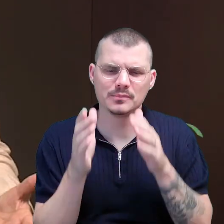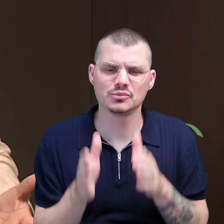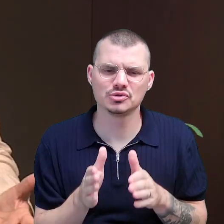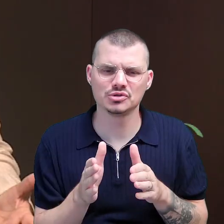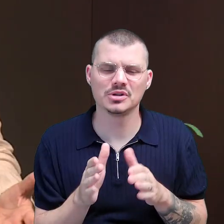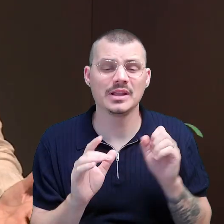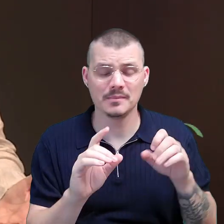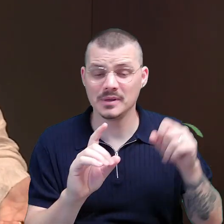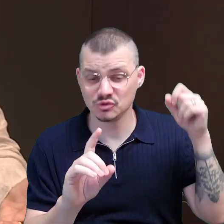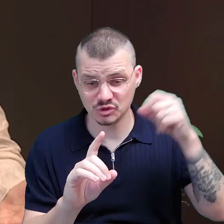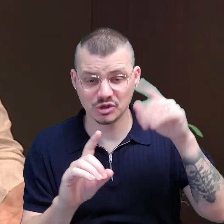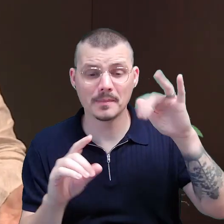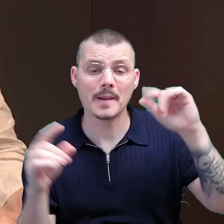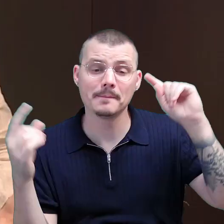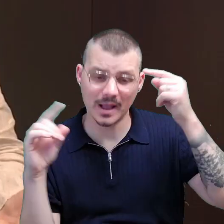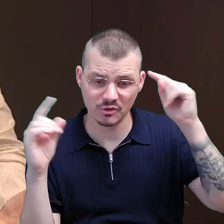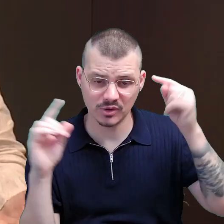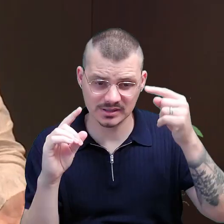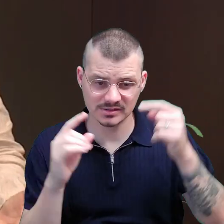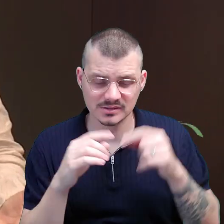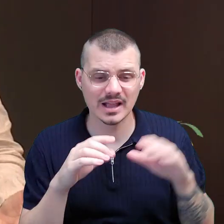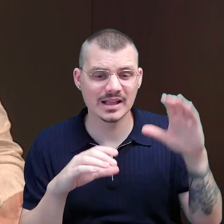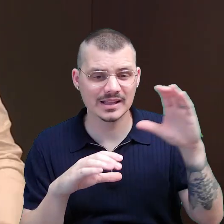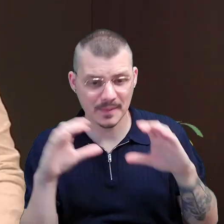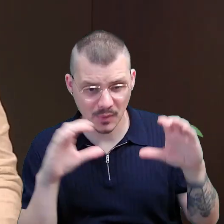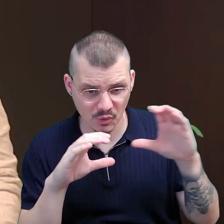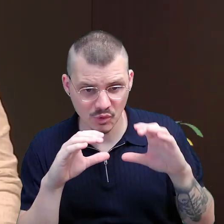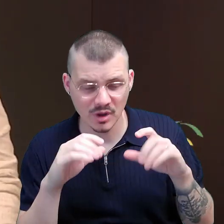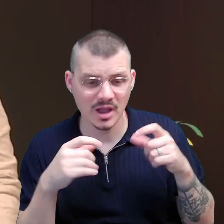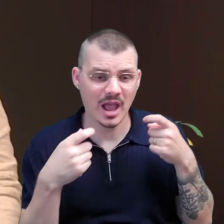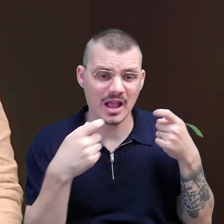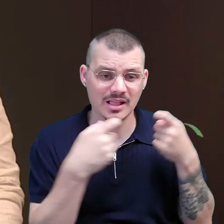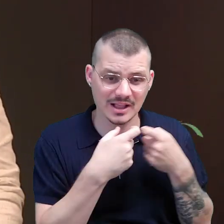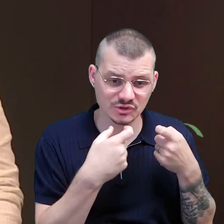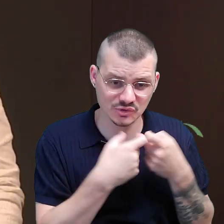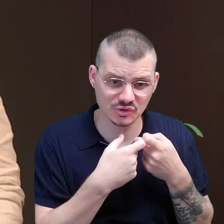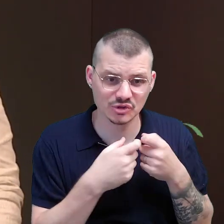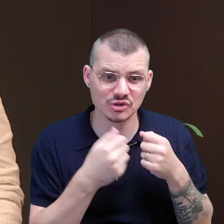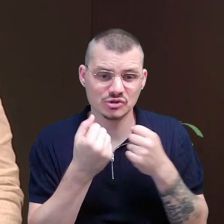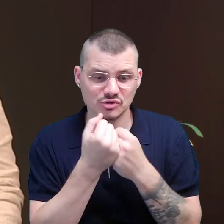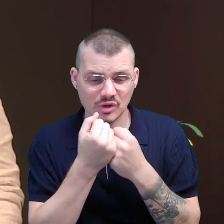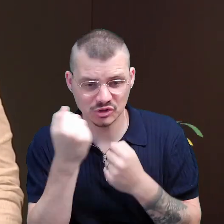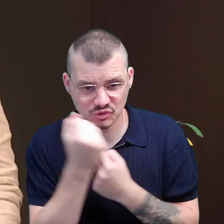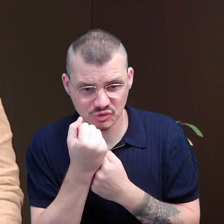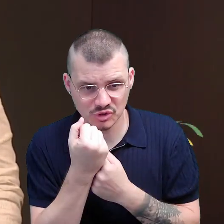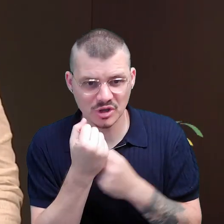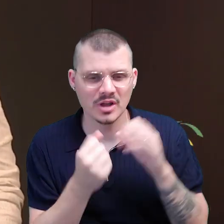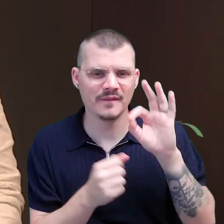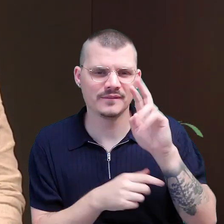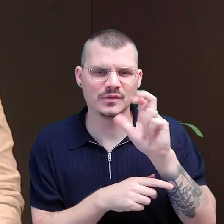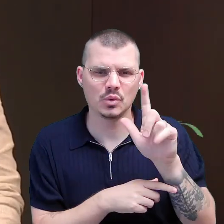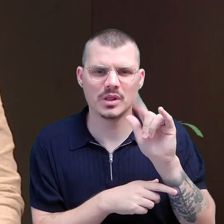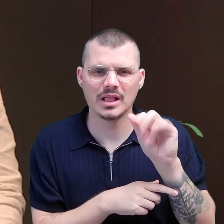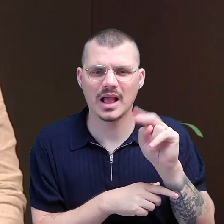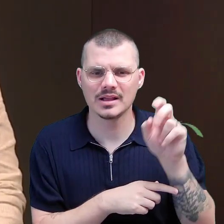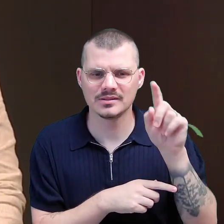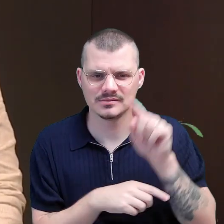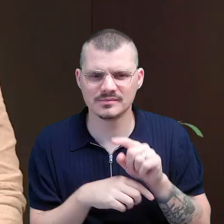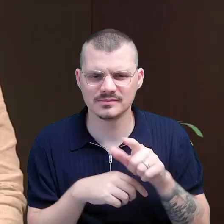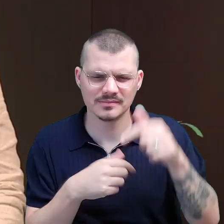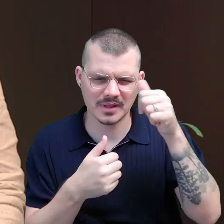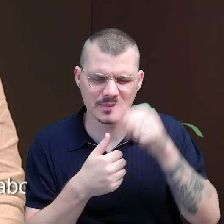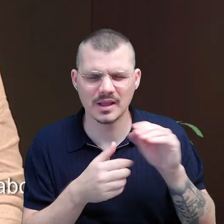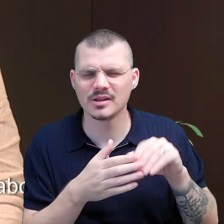person. It can also be triggered by migraines. Chemical, electrical, structural, fuel